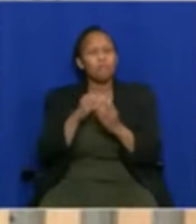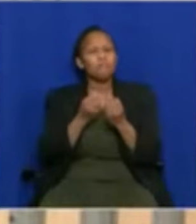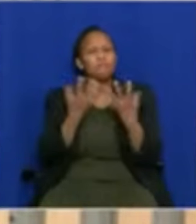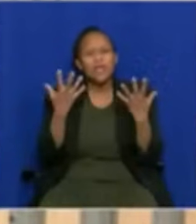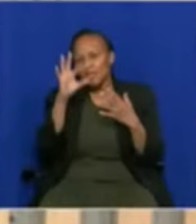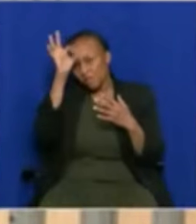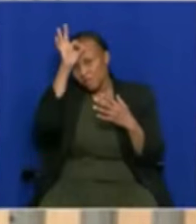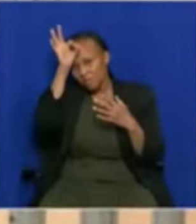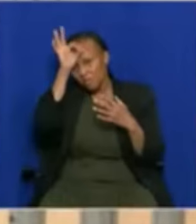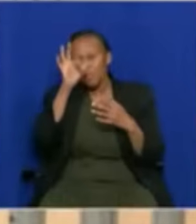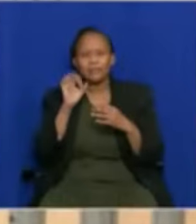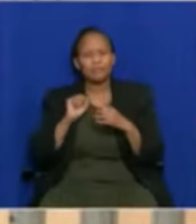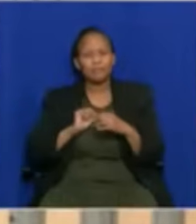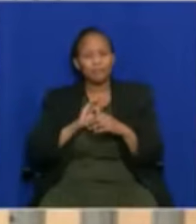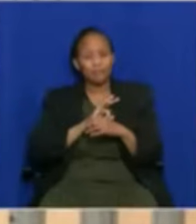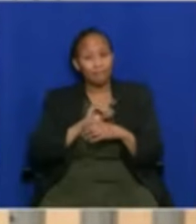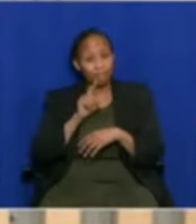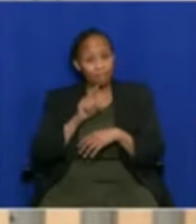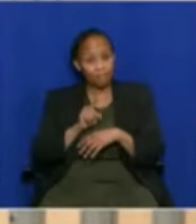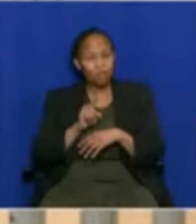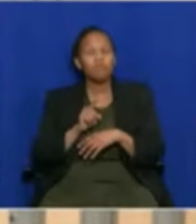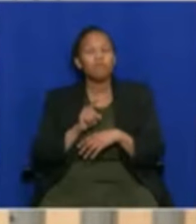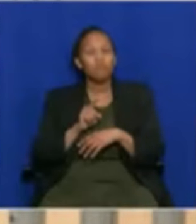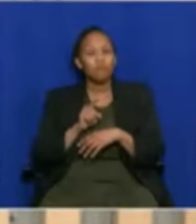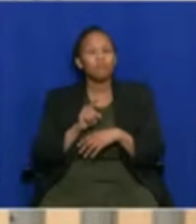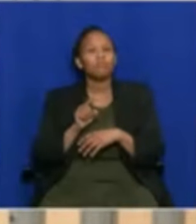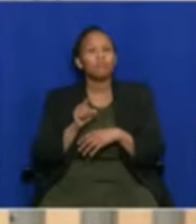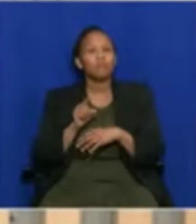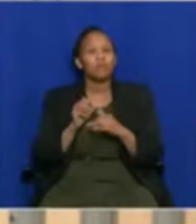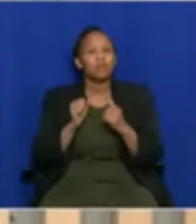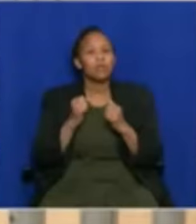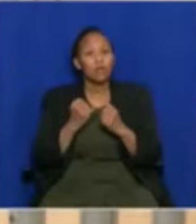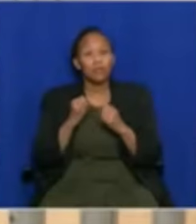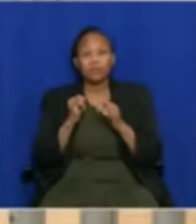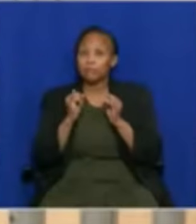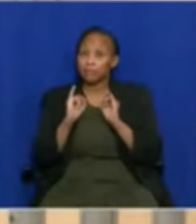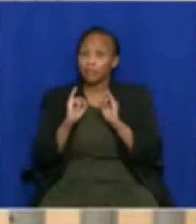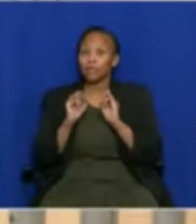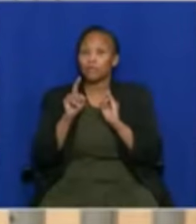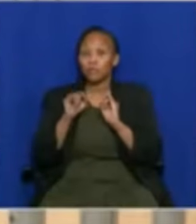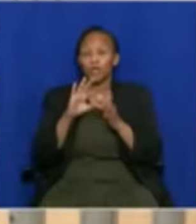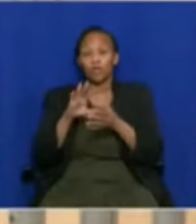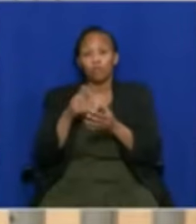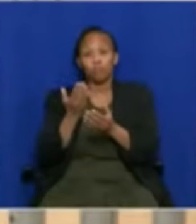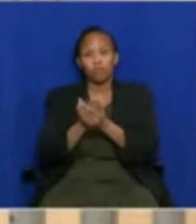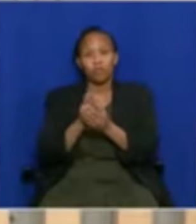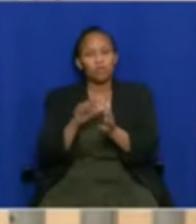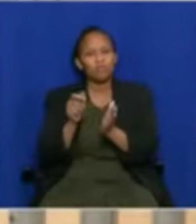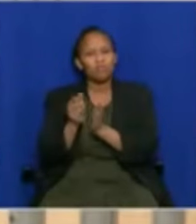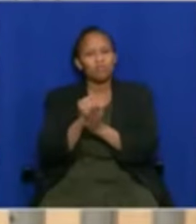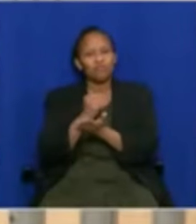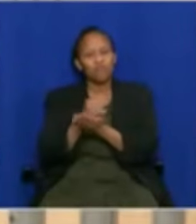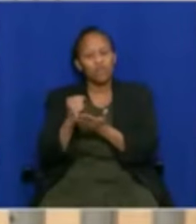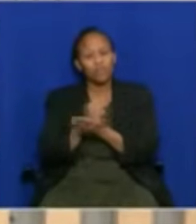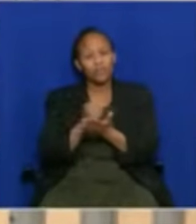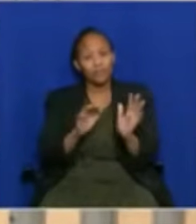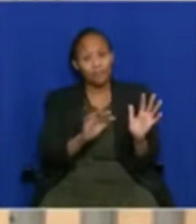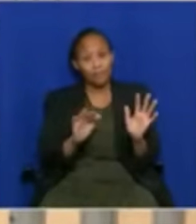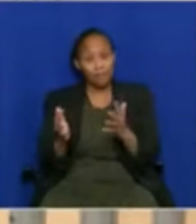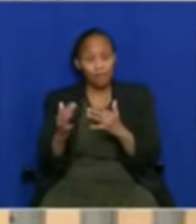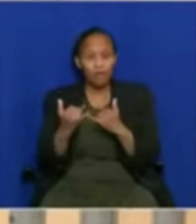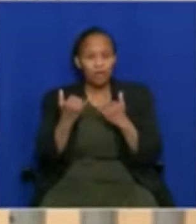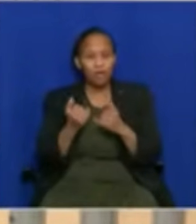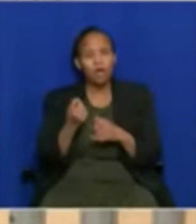viewed in a serious light, and case dockets were registered as follows. Then he provides one Langlakte